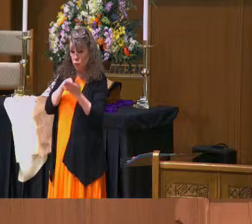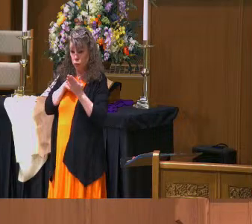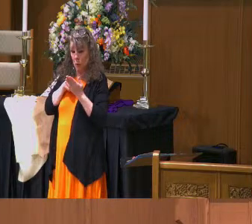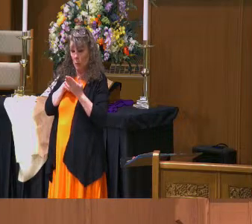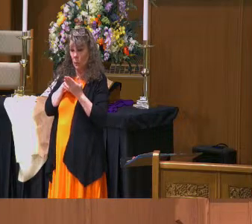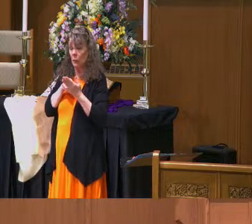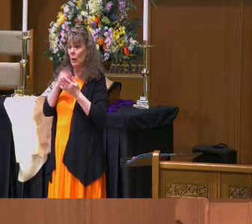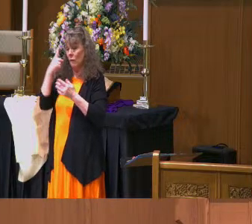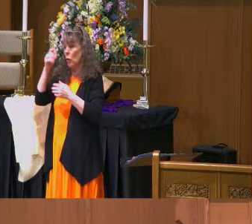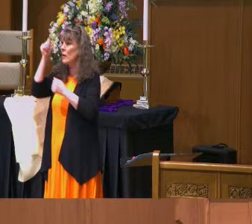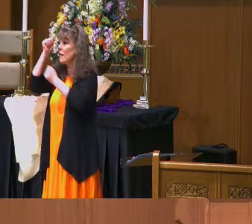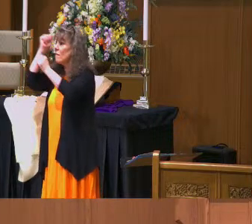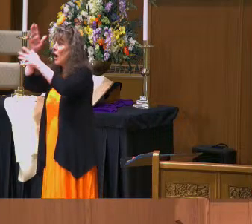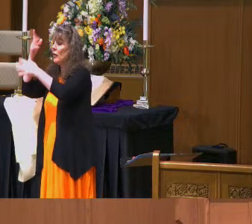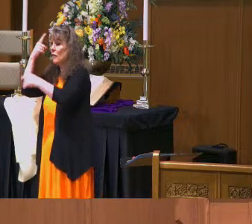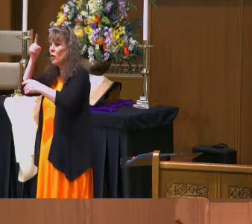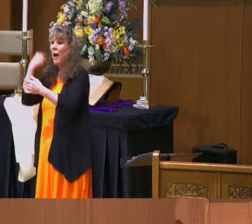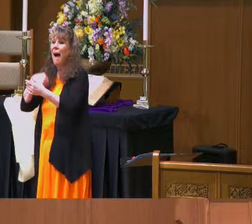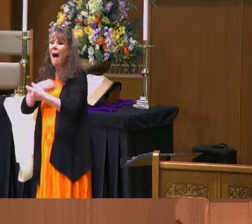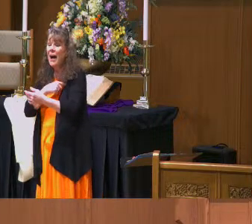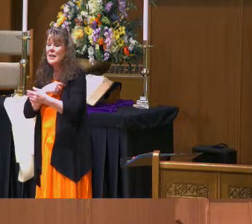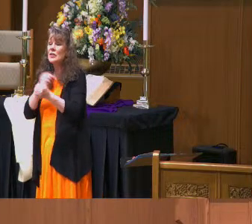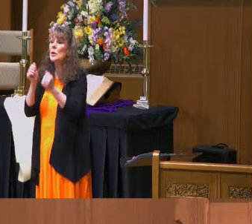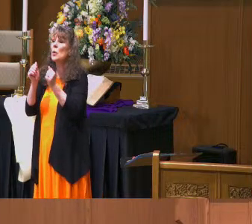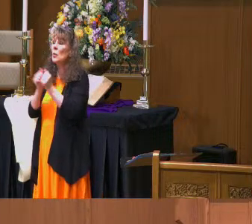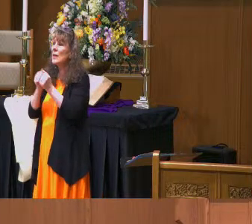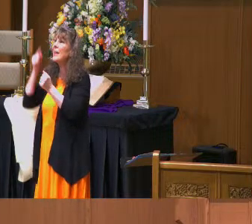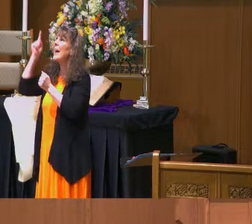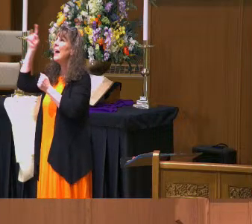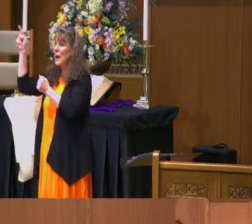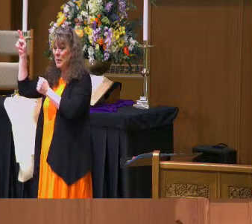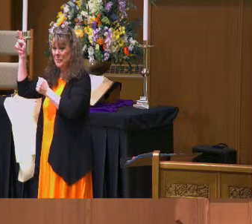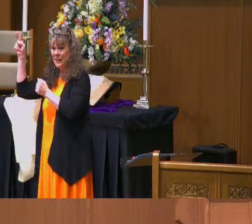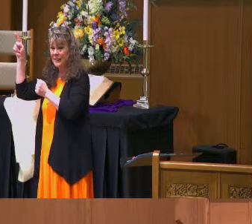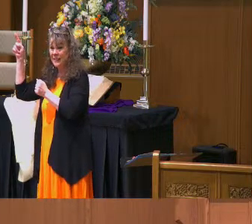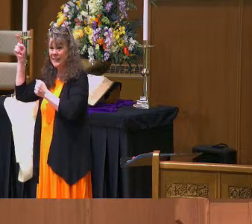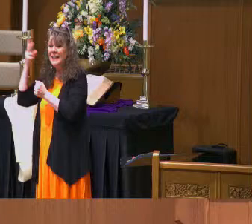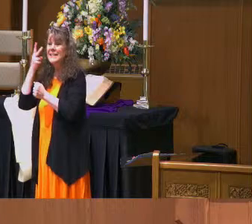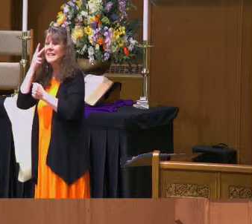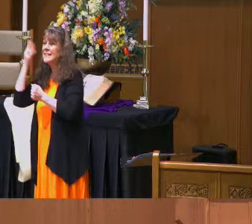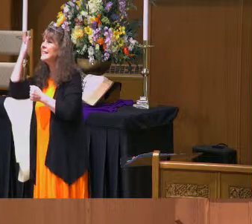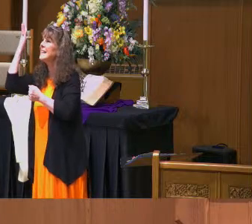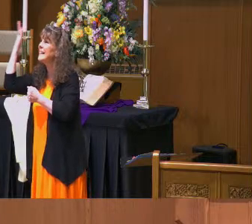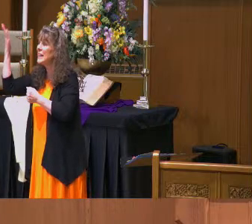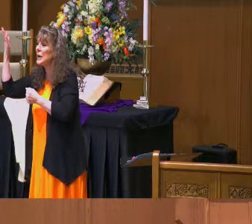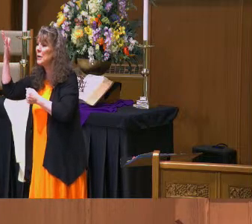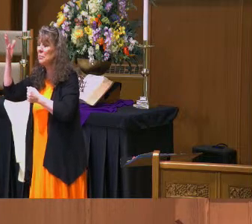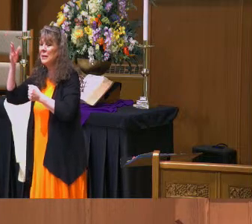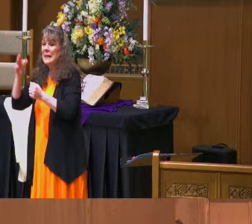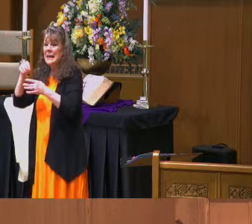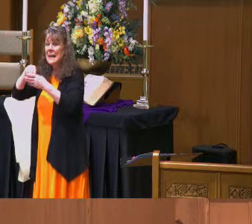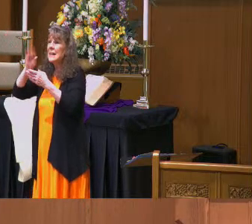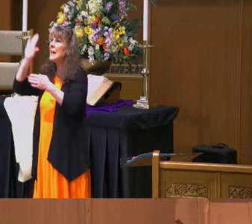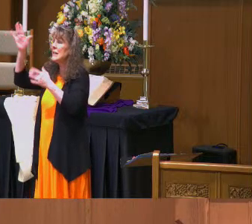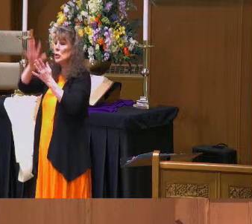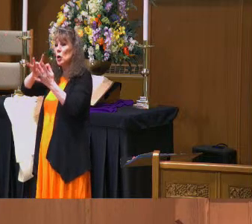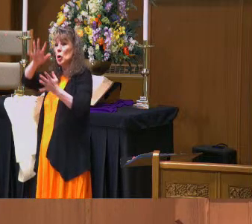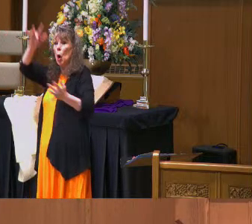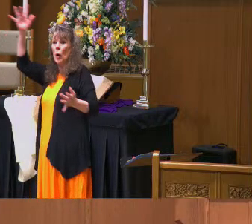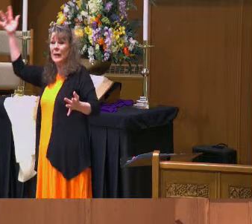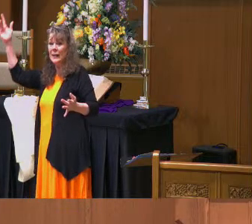to the Father for us to be with him and to see him as glorious and